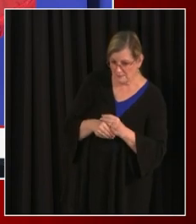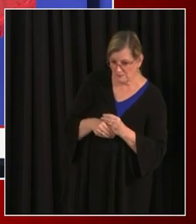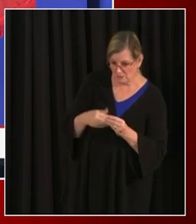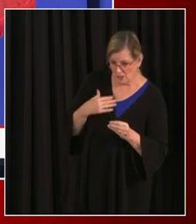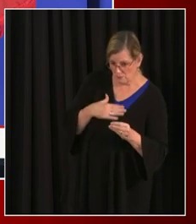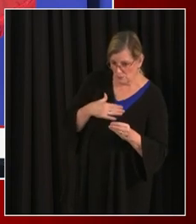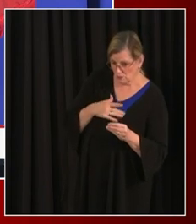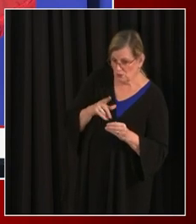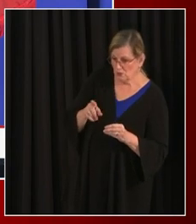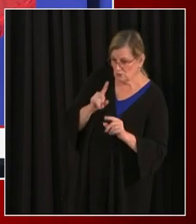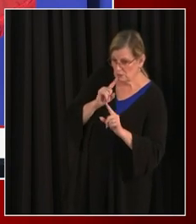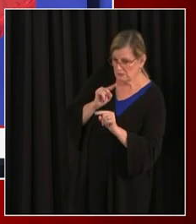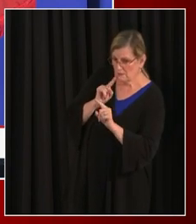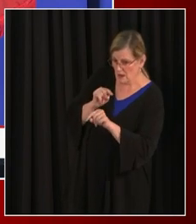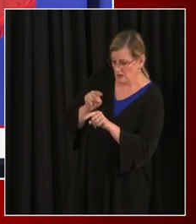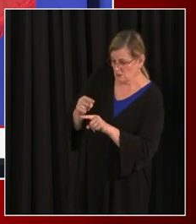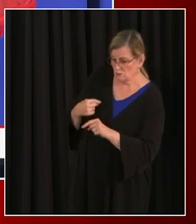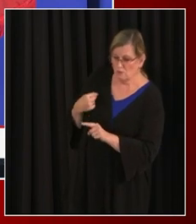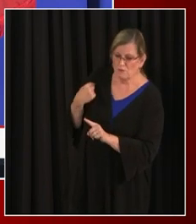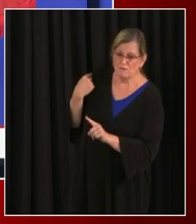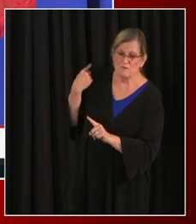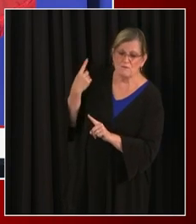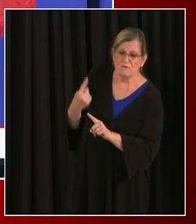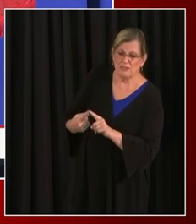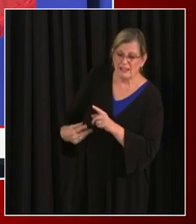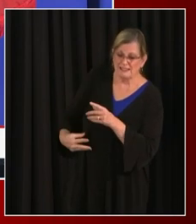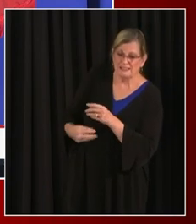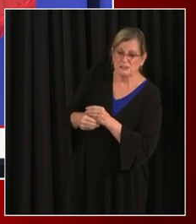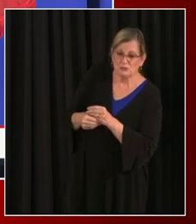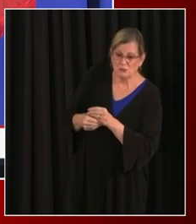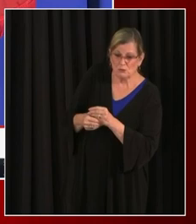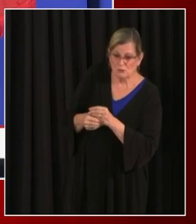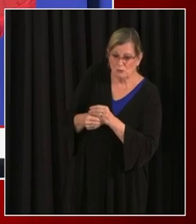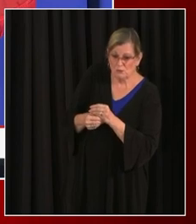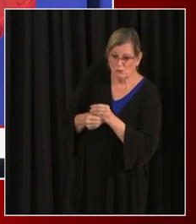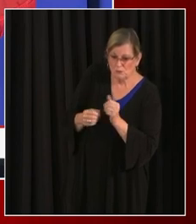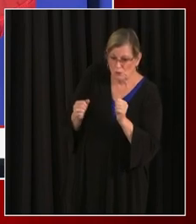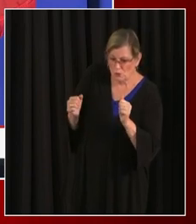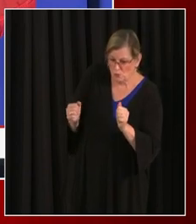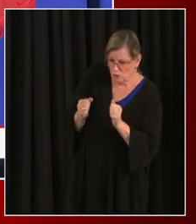about the response so far to the additional winterizing streetery